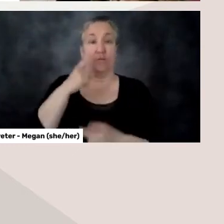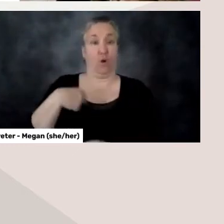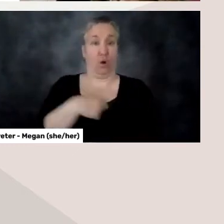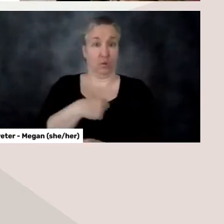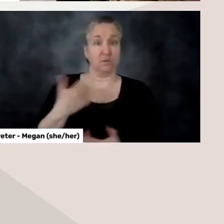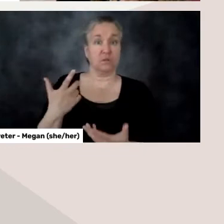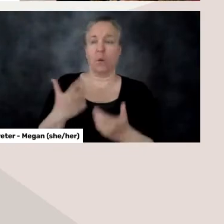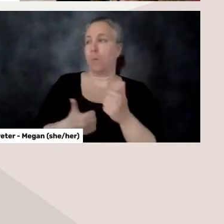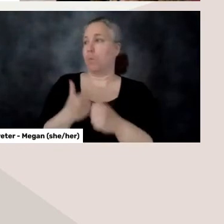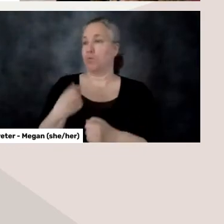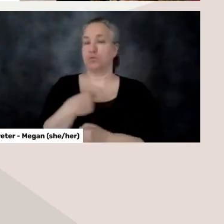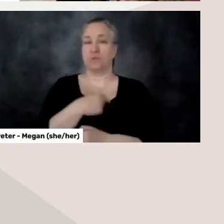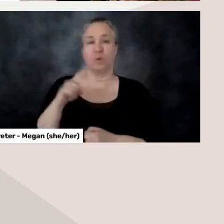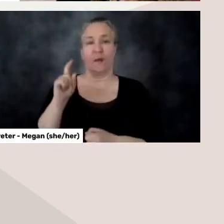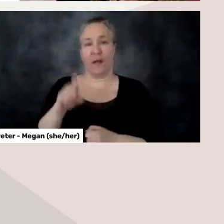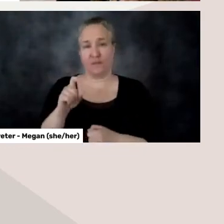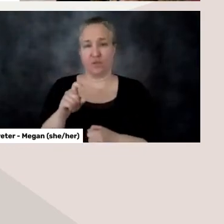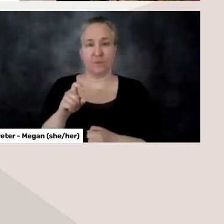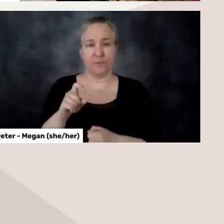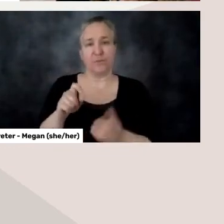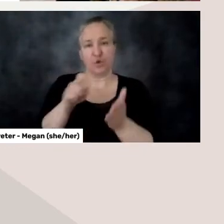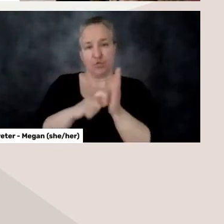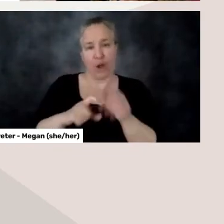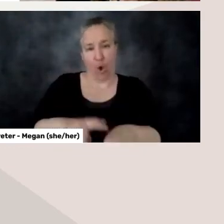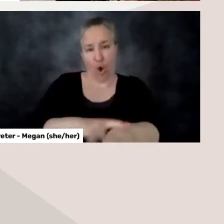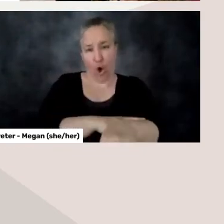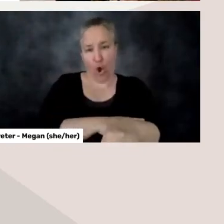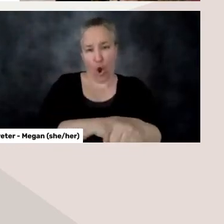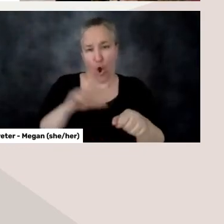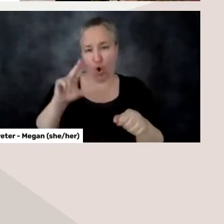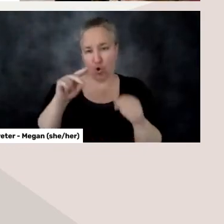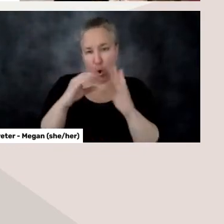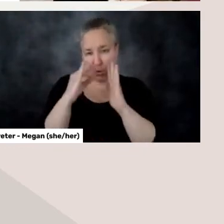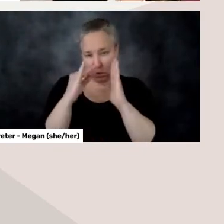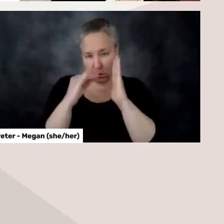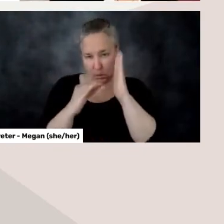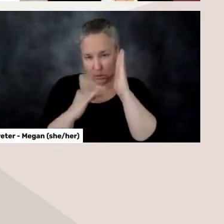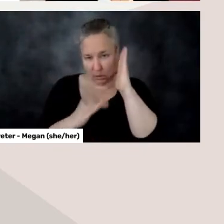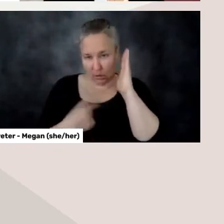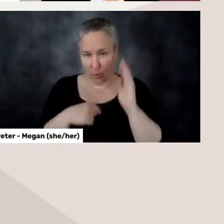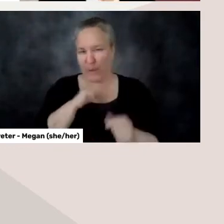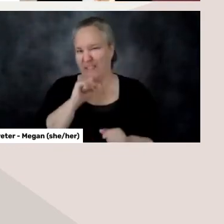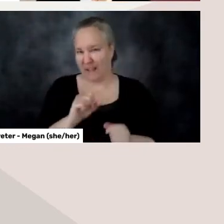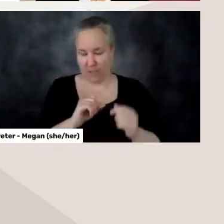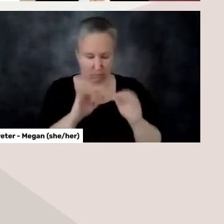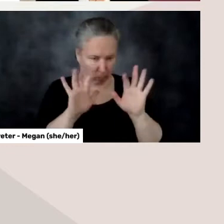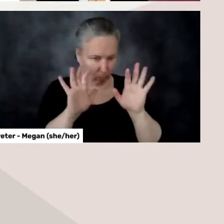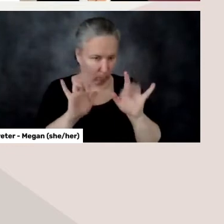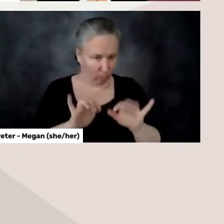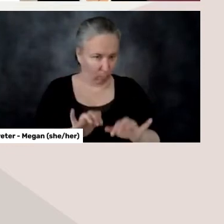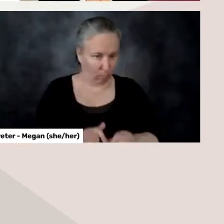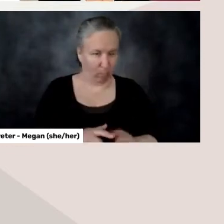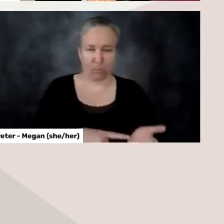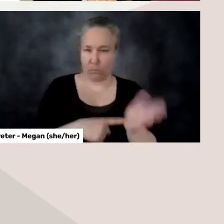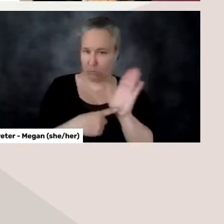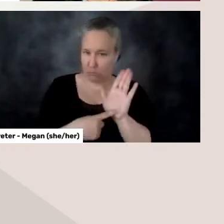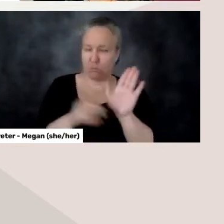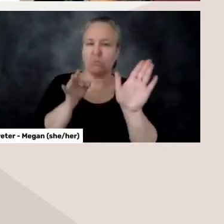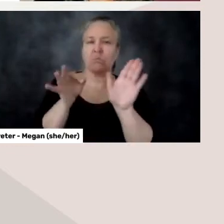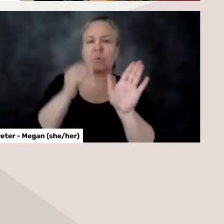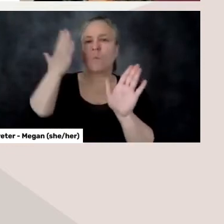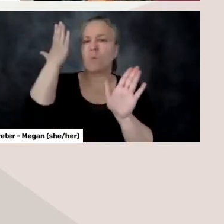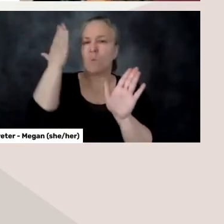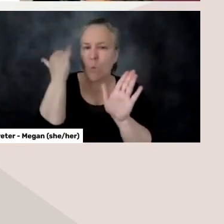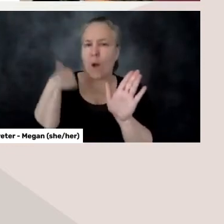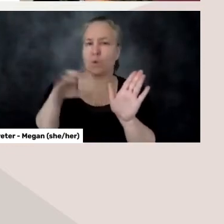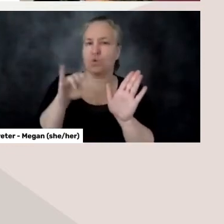we mostly have to write a long note, which we love doing, to explain why we're doing this,